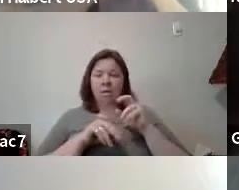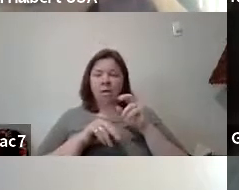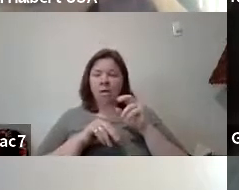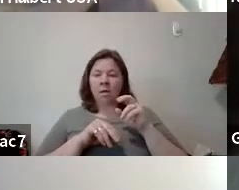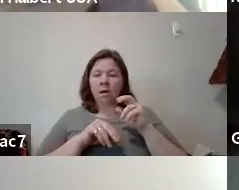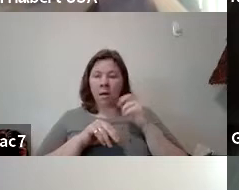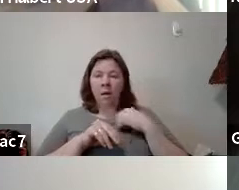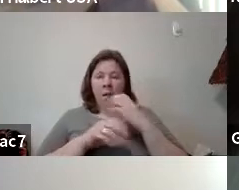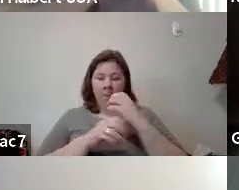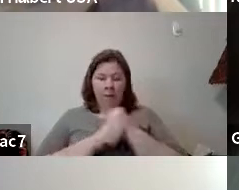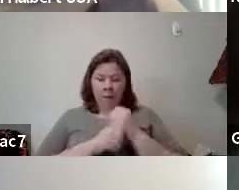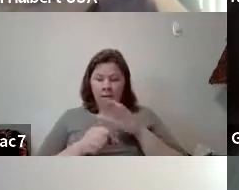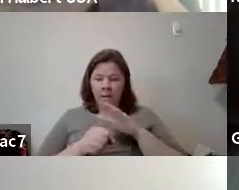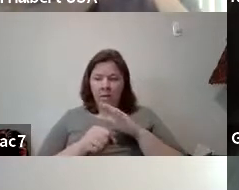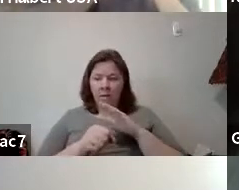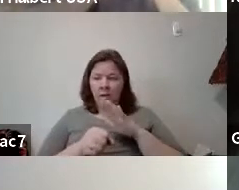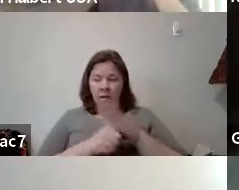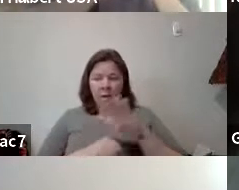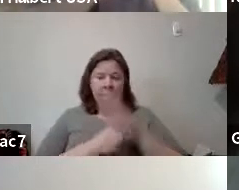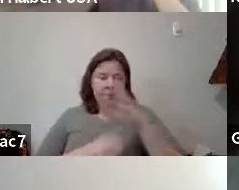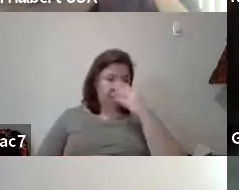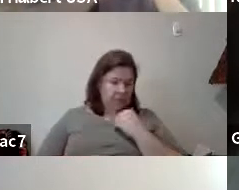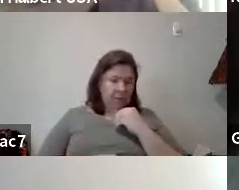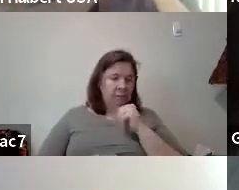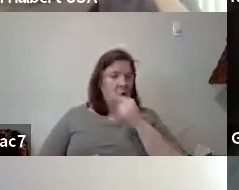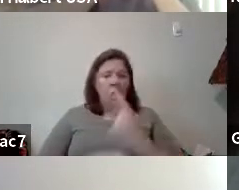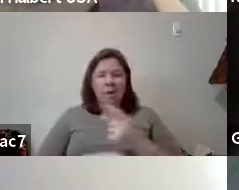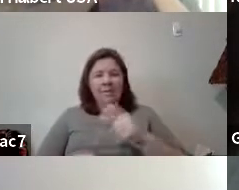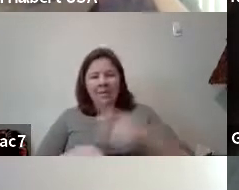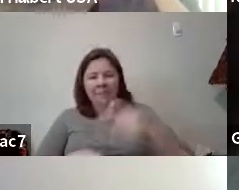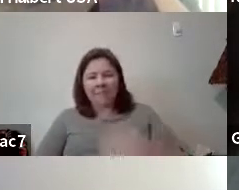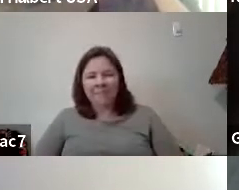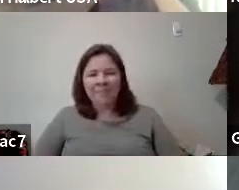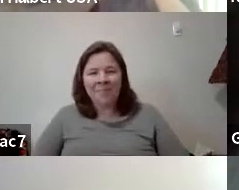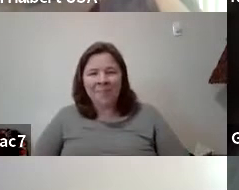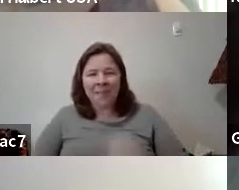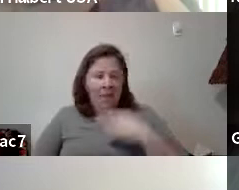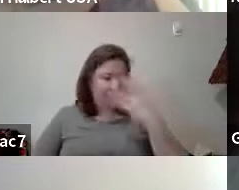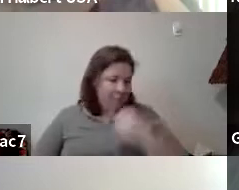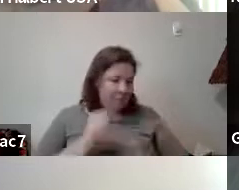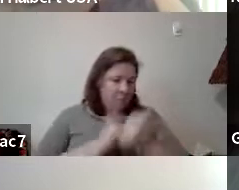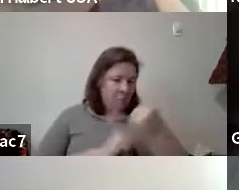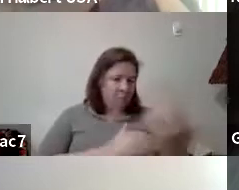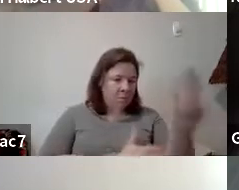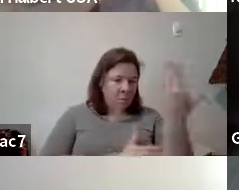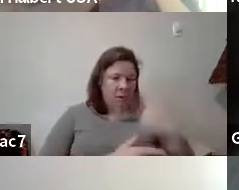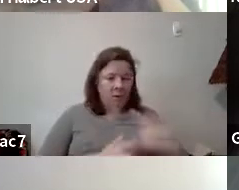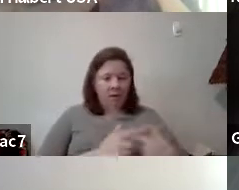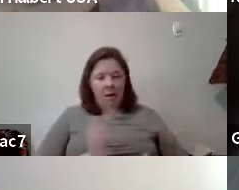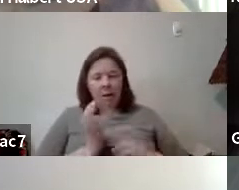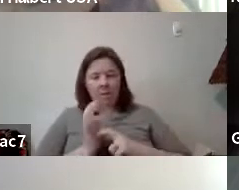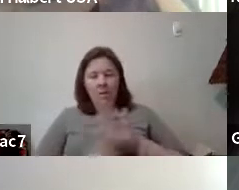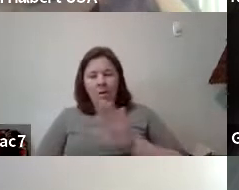that I am getting enough sleep now, just not at the right time. I'm sleeping most of the morning away, and then I'm up again